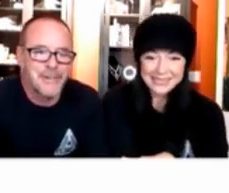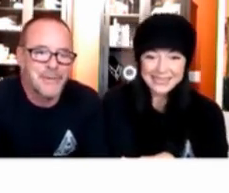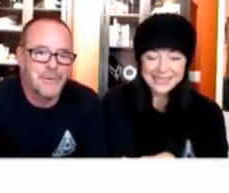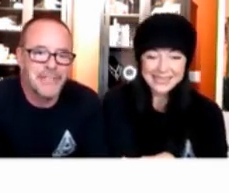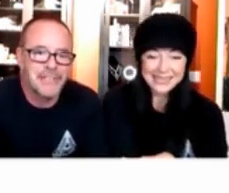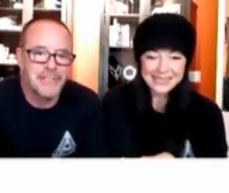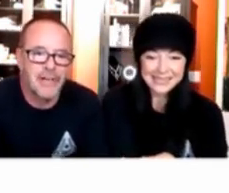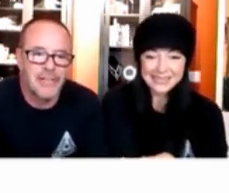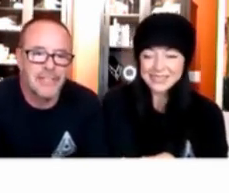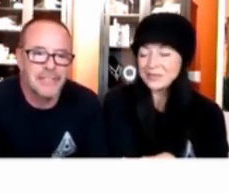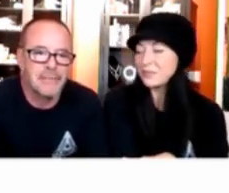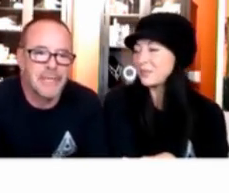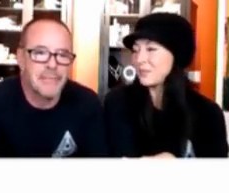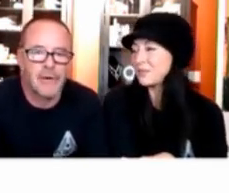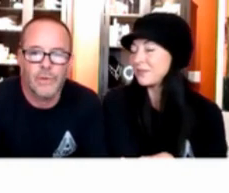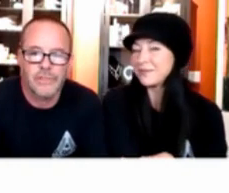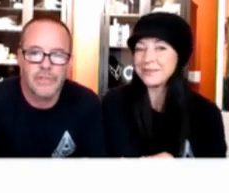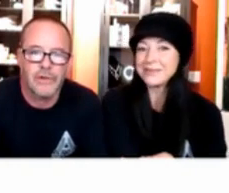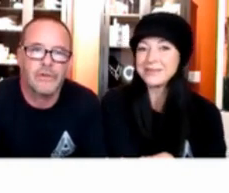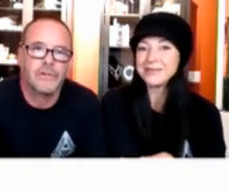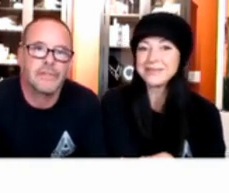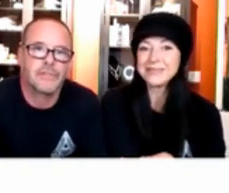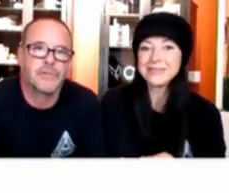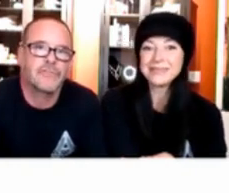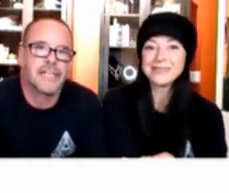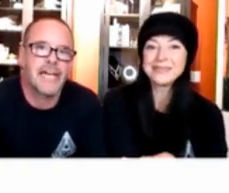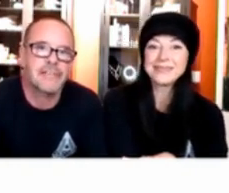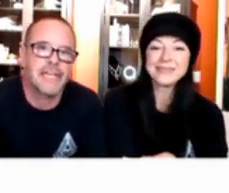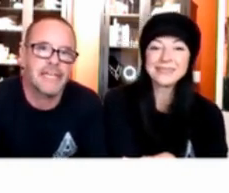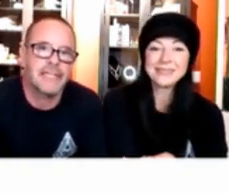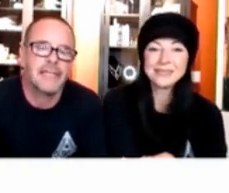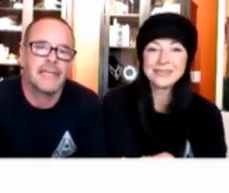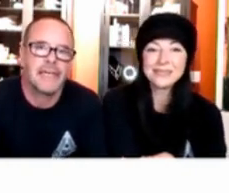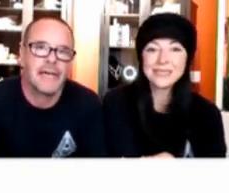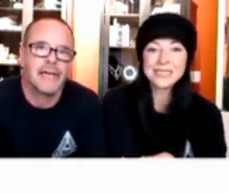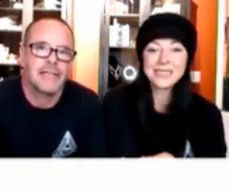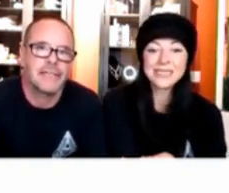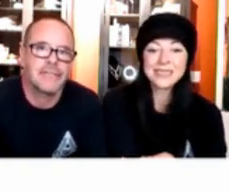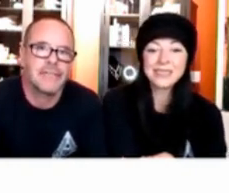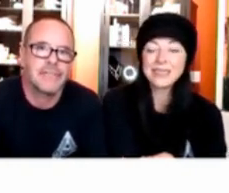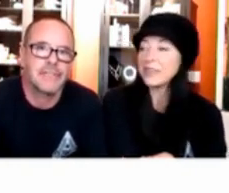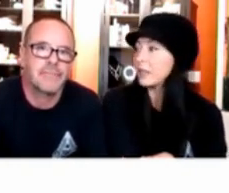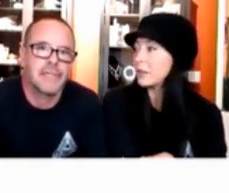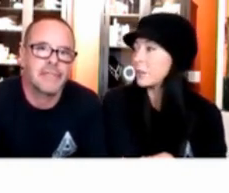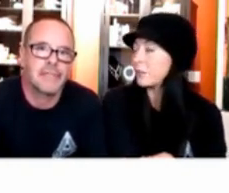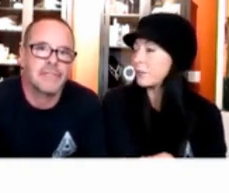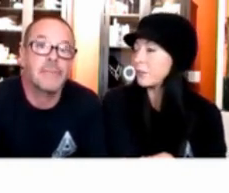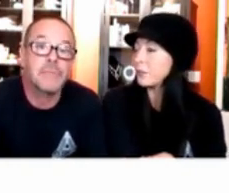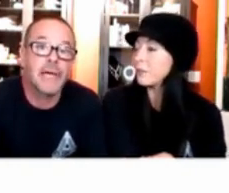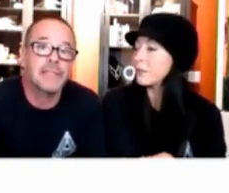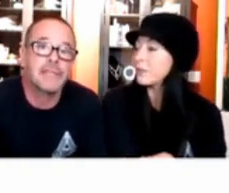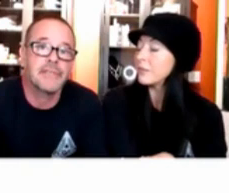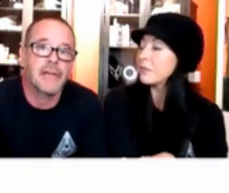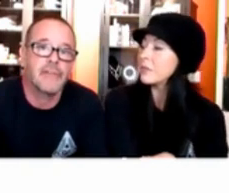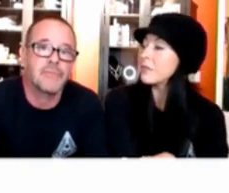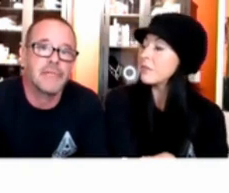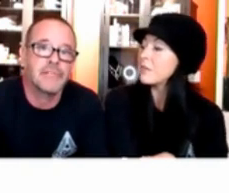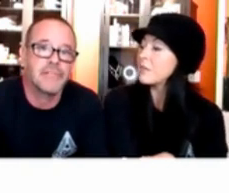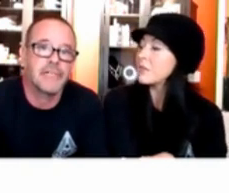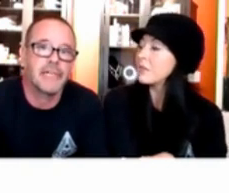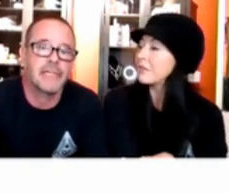So we are going to talk a little bit about what's called the trophic cascade. And this is something that some scientists have